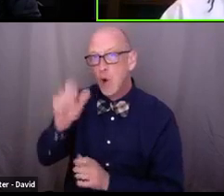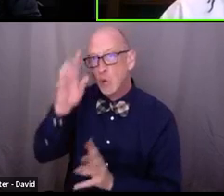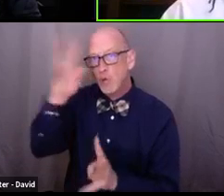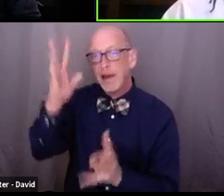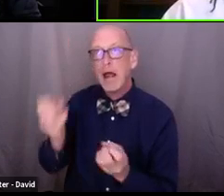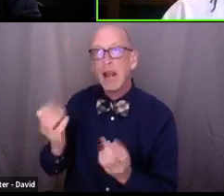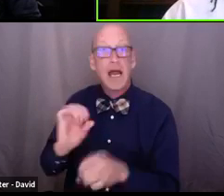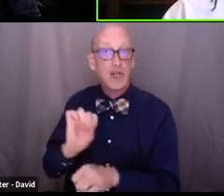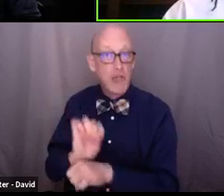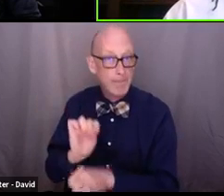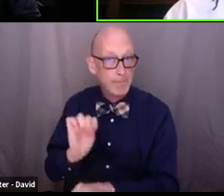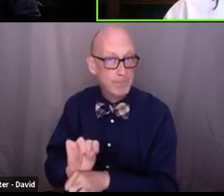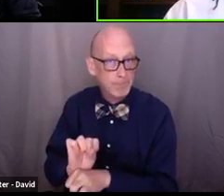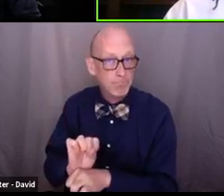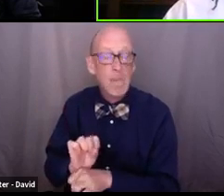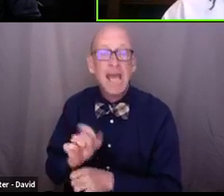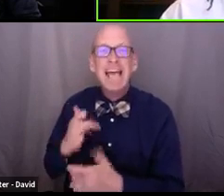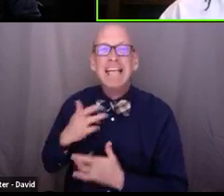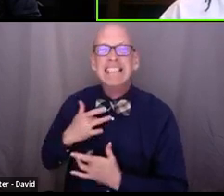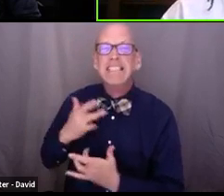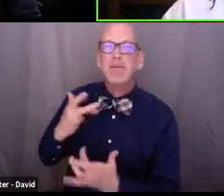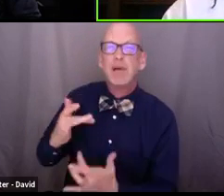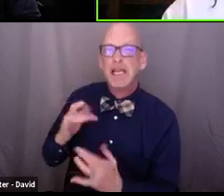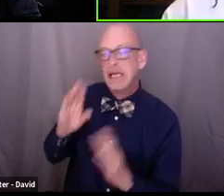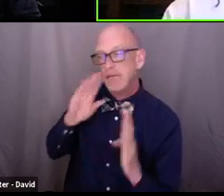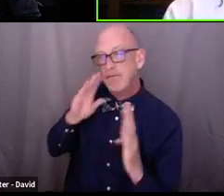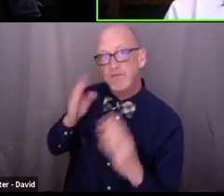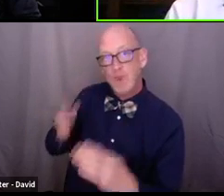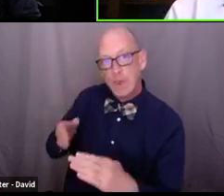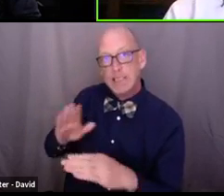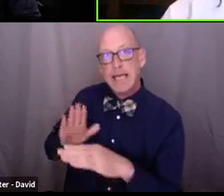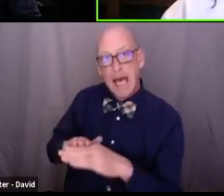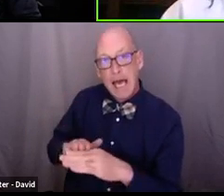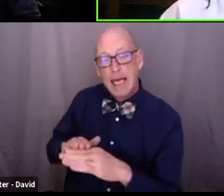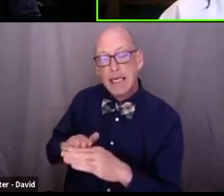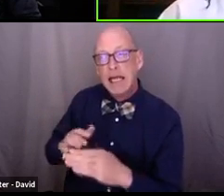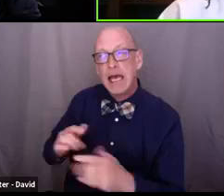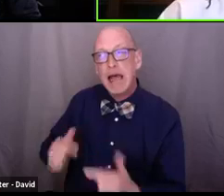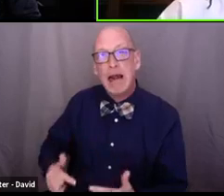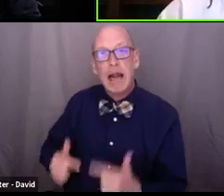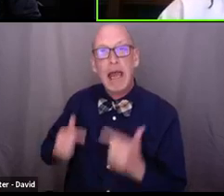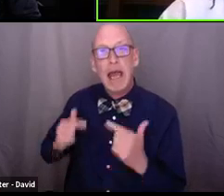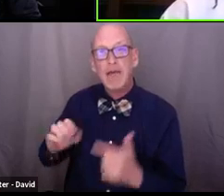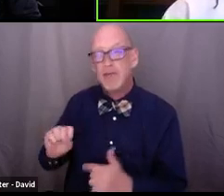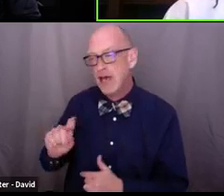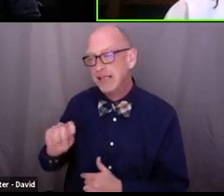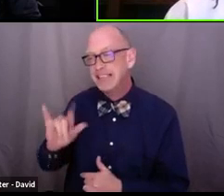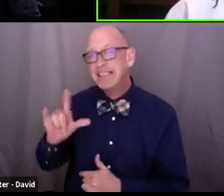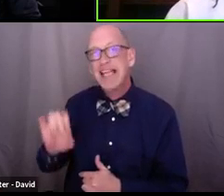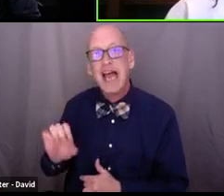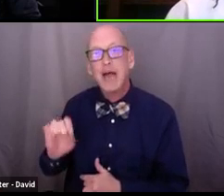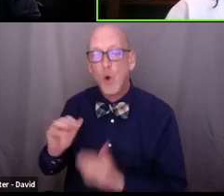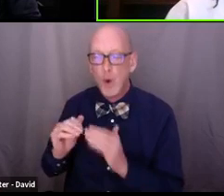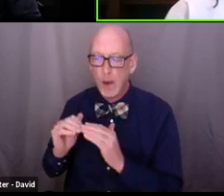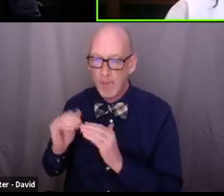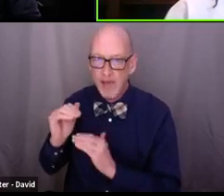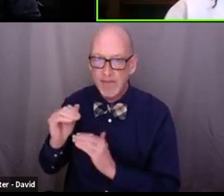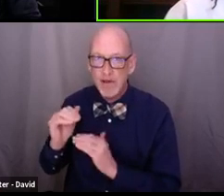jobs. And they're typically geared more towards either lifestyle or just above that. So when you get hit